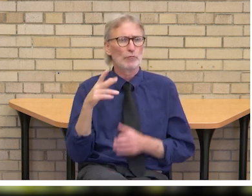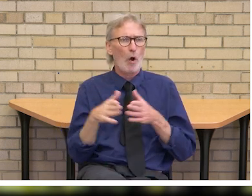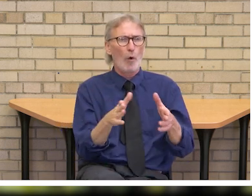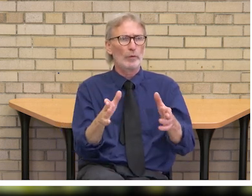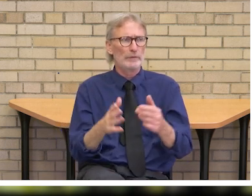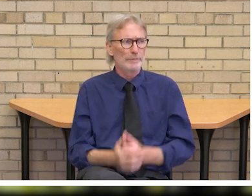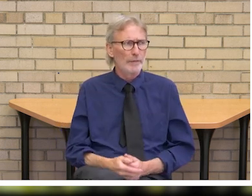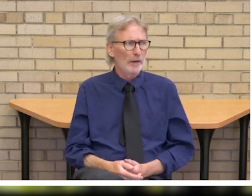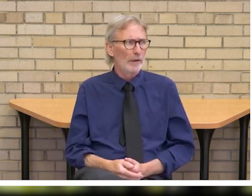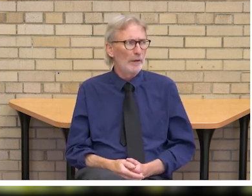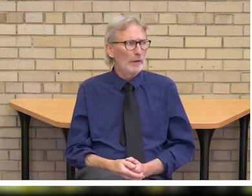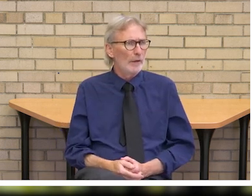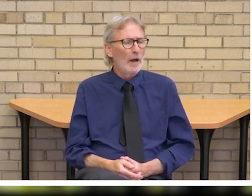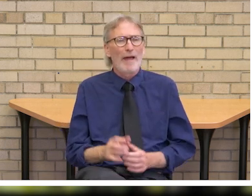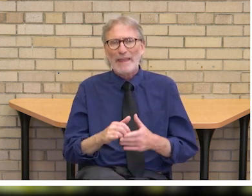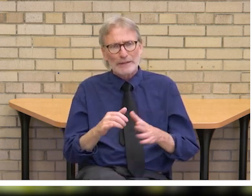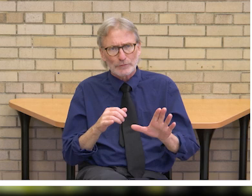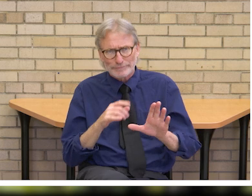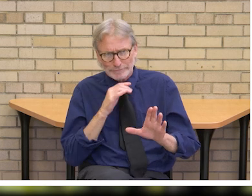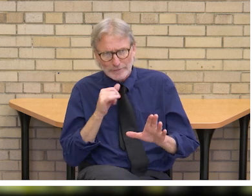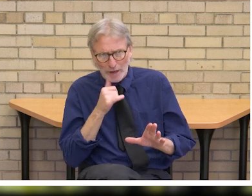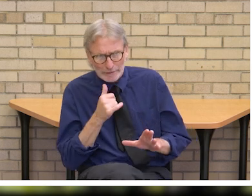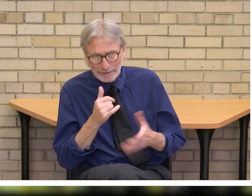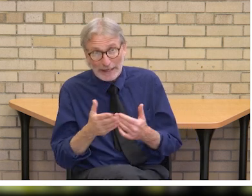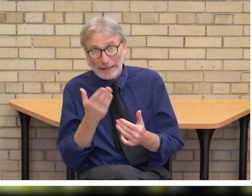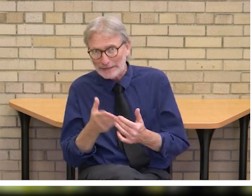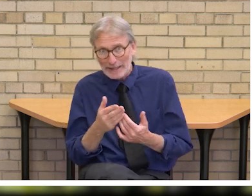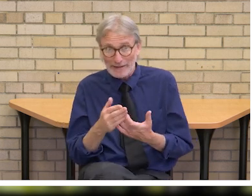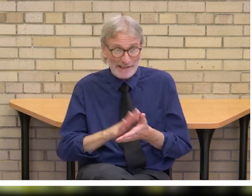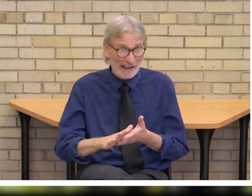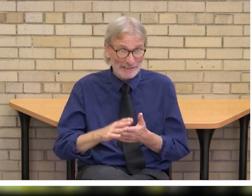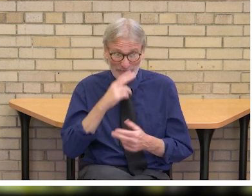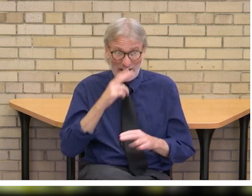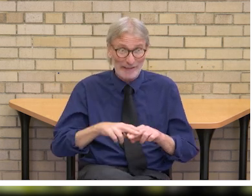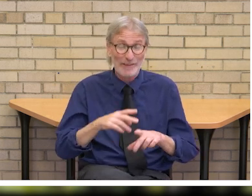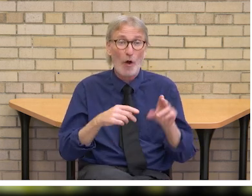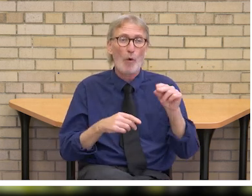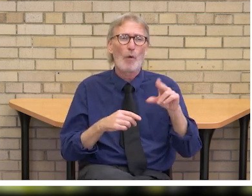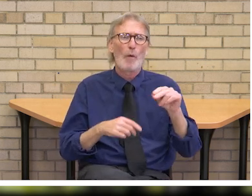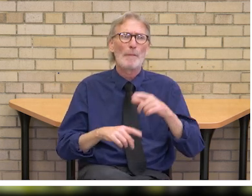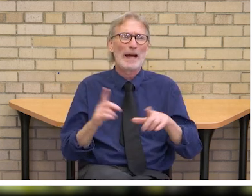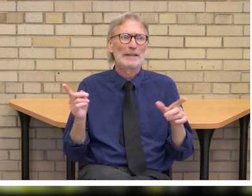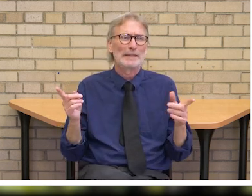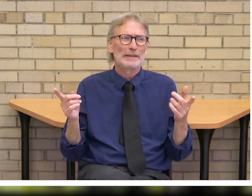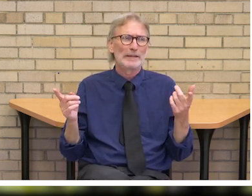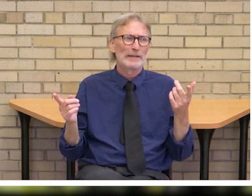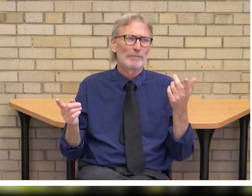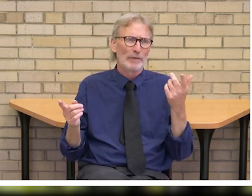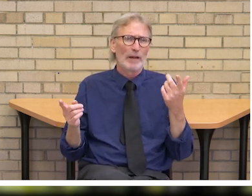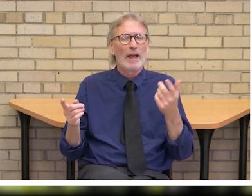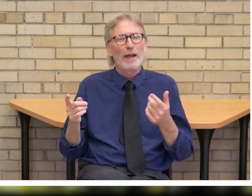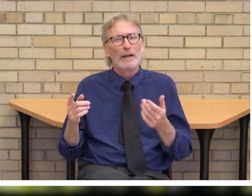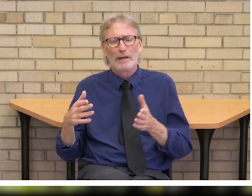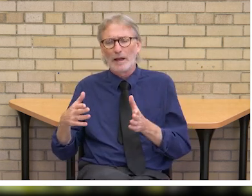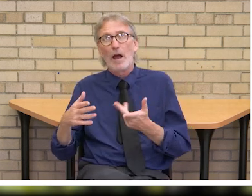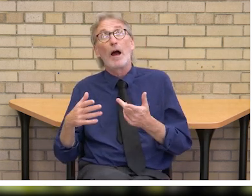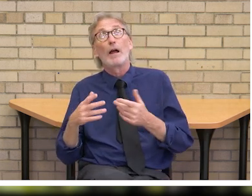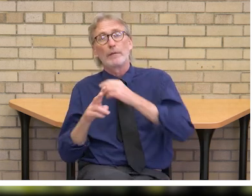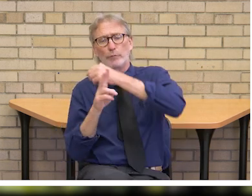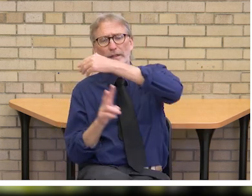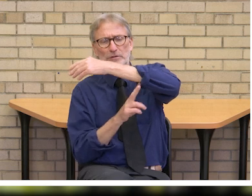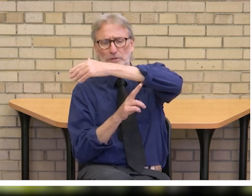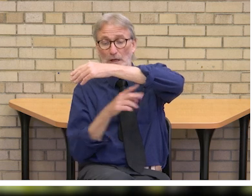While that is especially inconvenient, we would like to emphasize that the trail beneath the